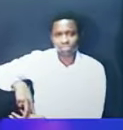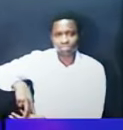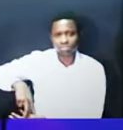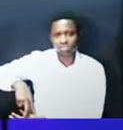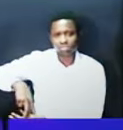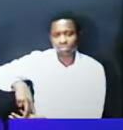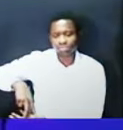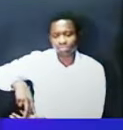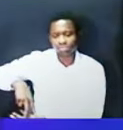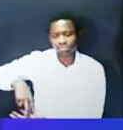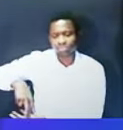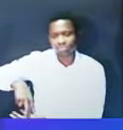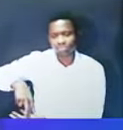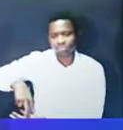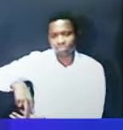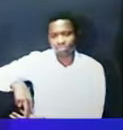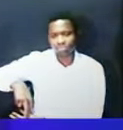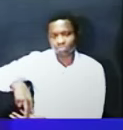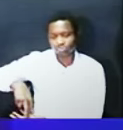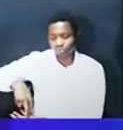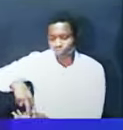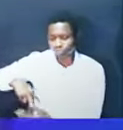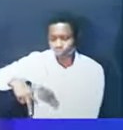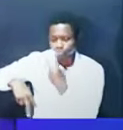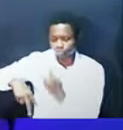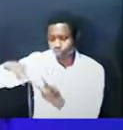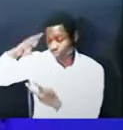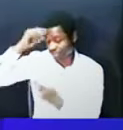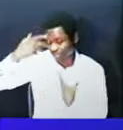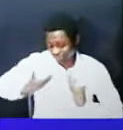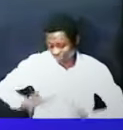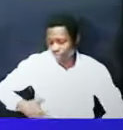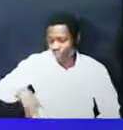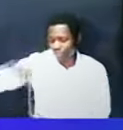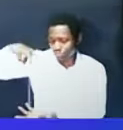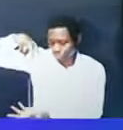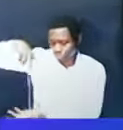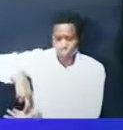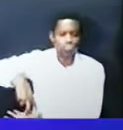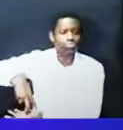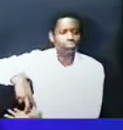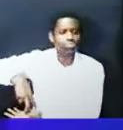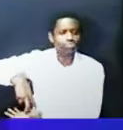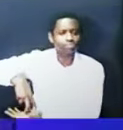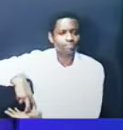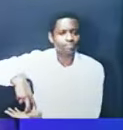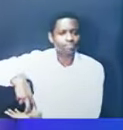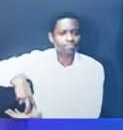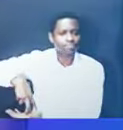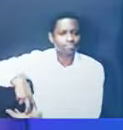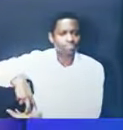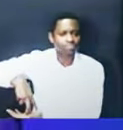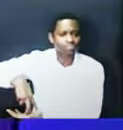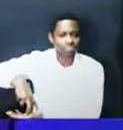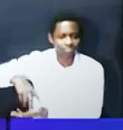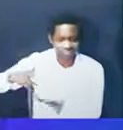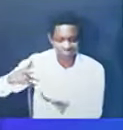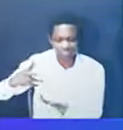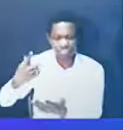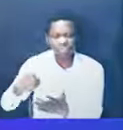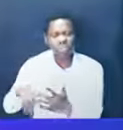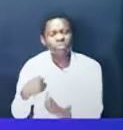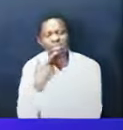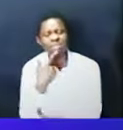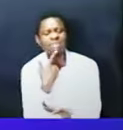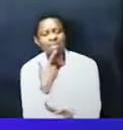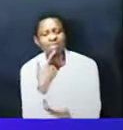orehwe no ha no hwe merima benu bia wo hye ntade afita ebe jinejina won chen. Let's listen to what they were